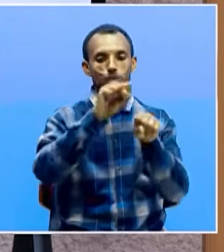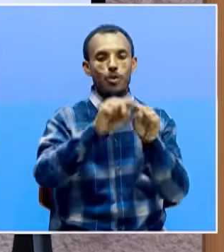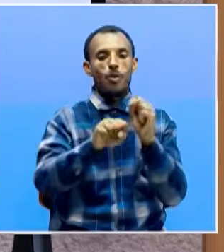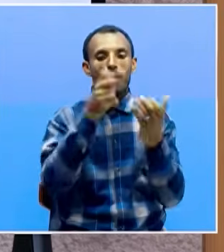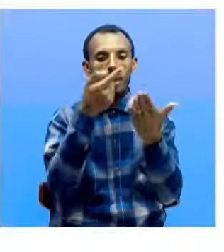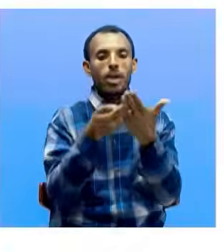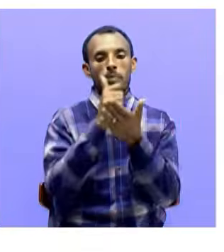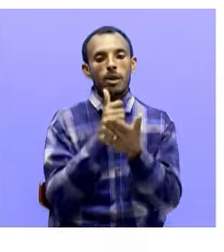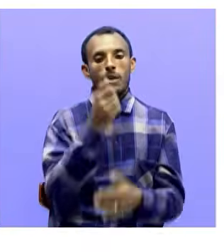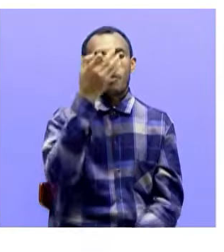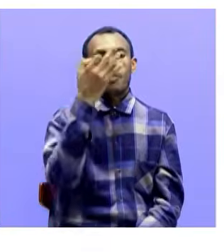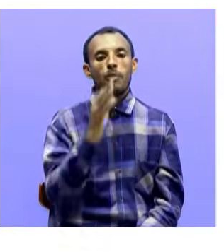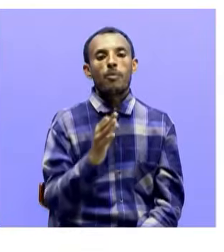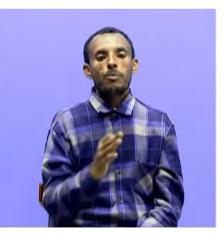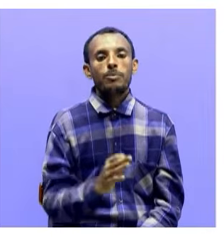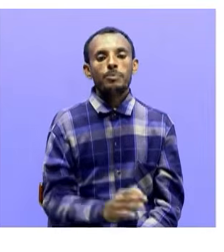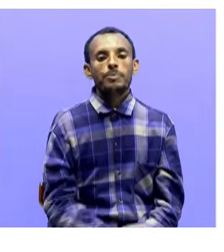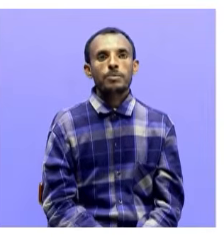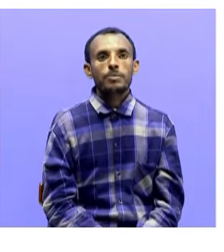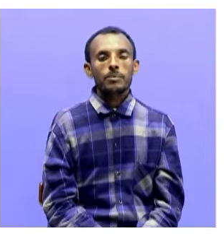here, mean of